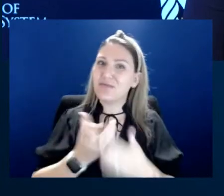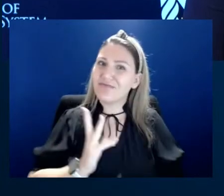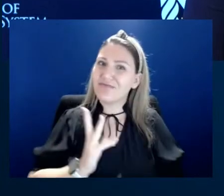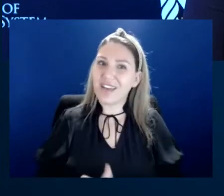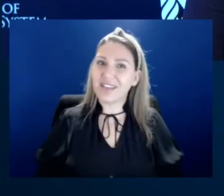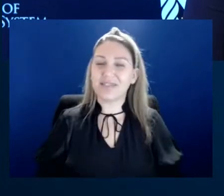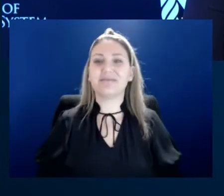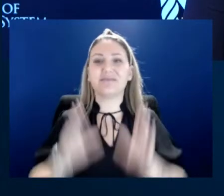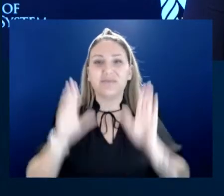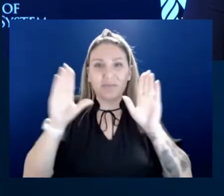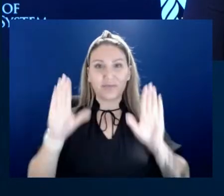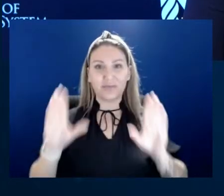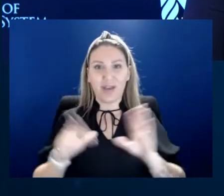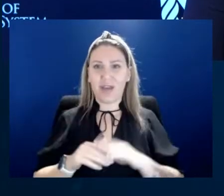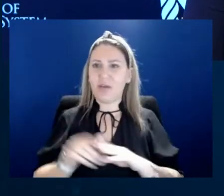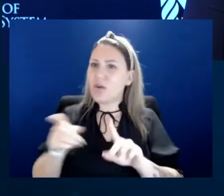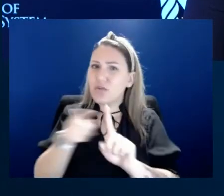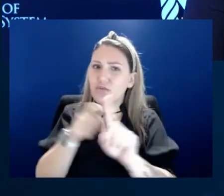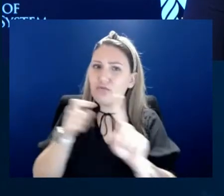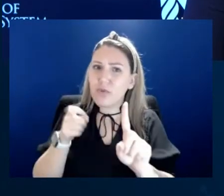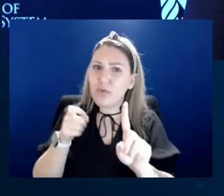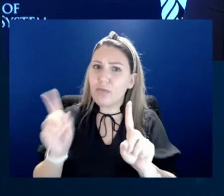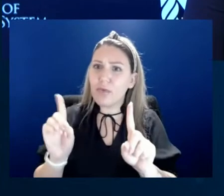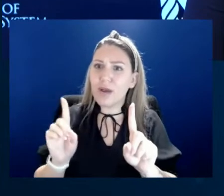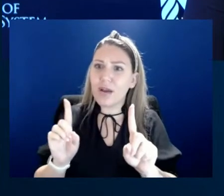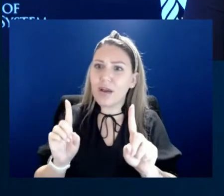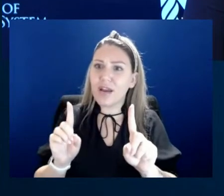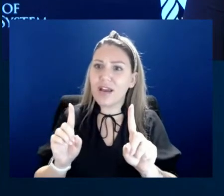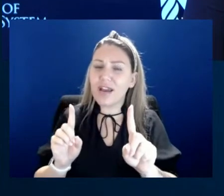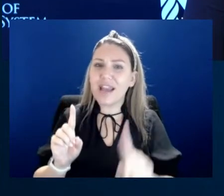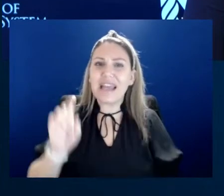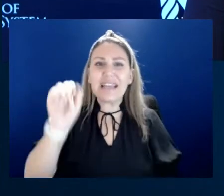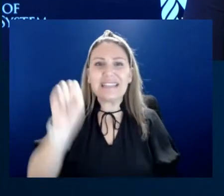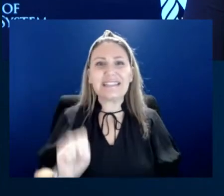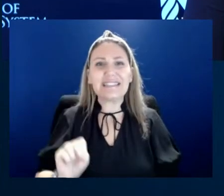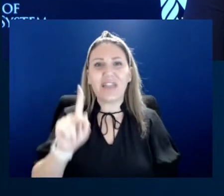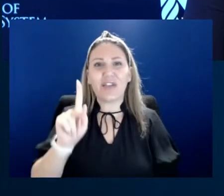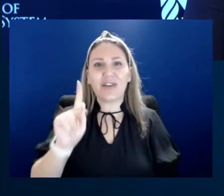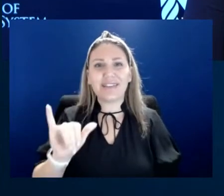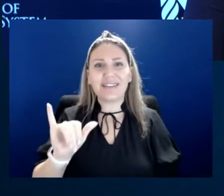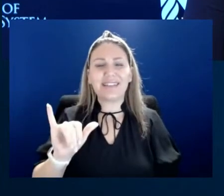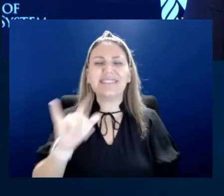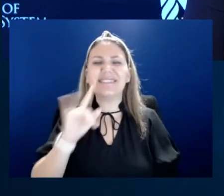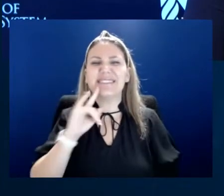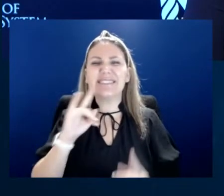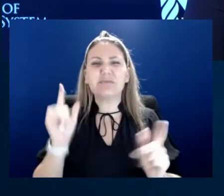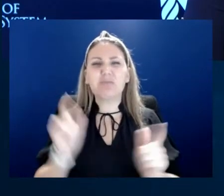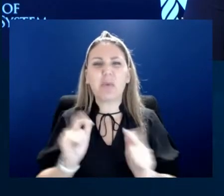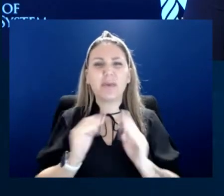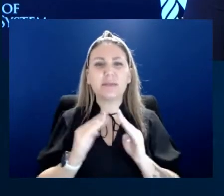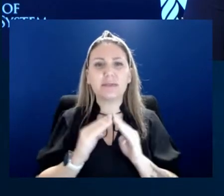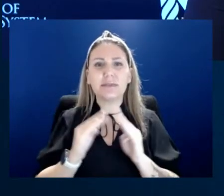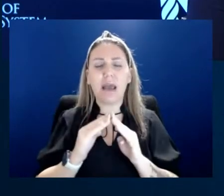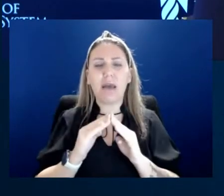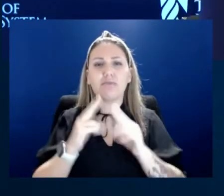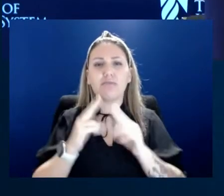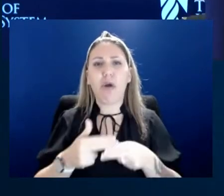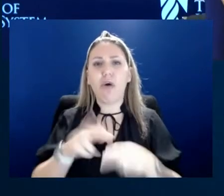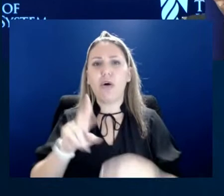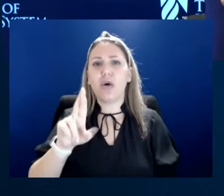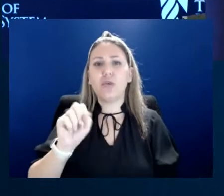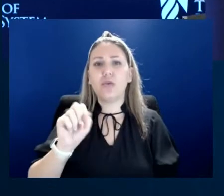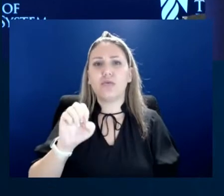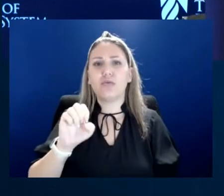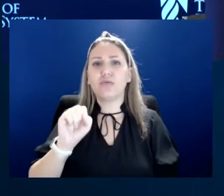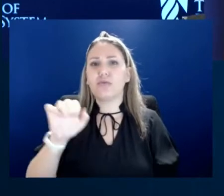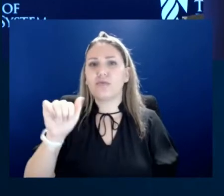Great. Where are you from? Well, I'm actually from Southern Kentucky, a little town called Russell Springs, Kentucky. I have to